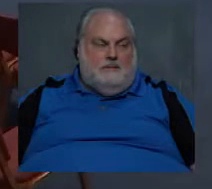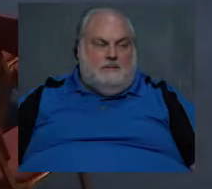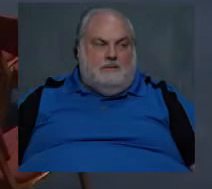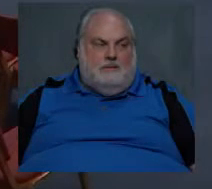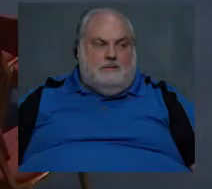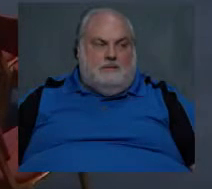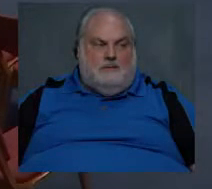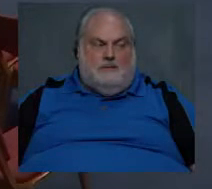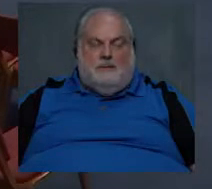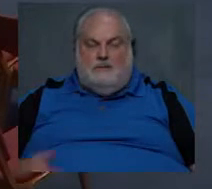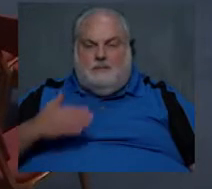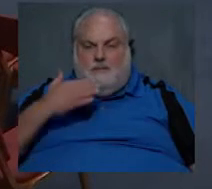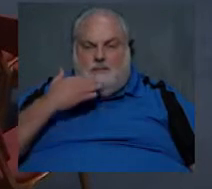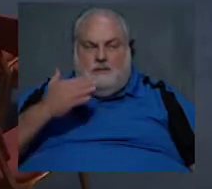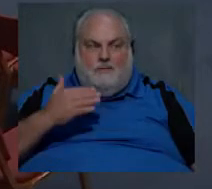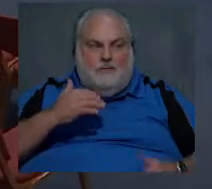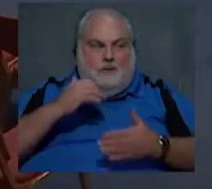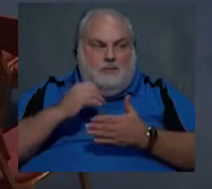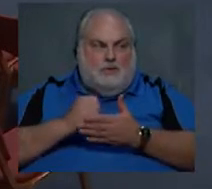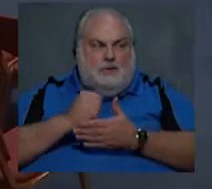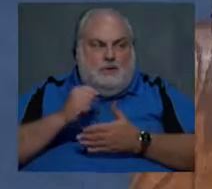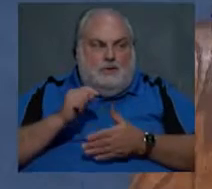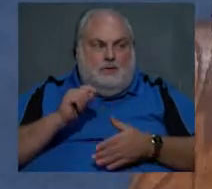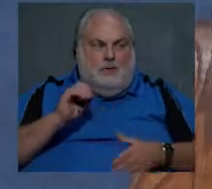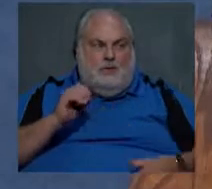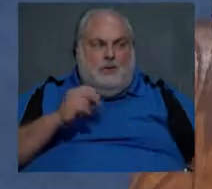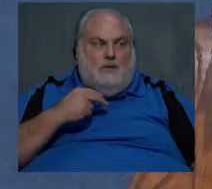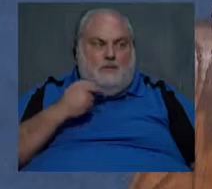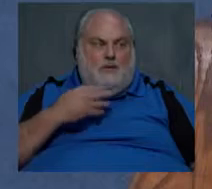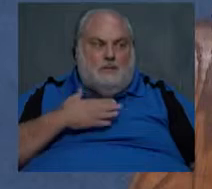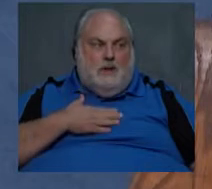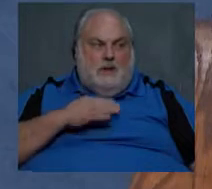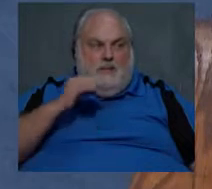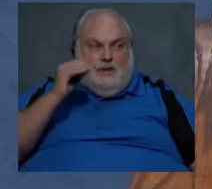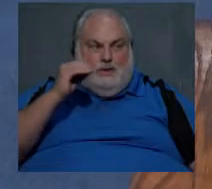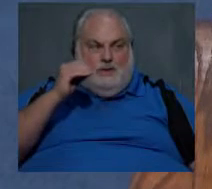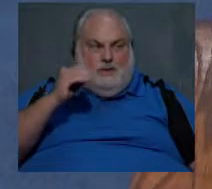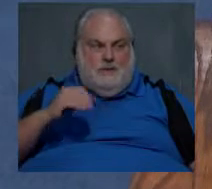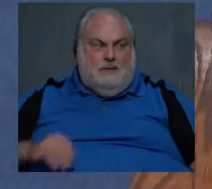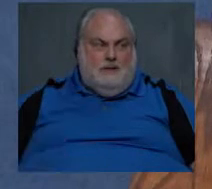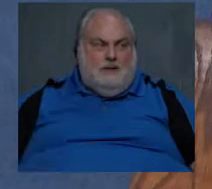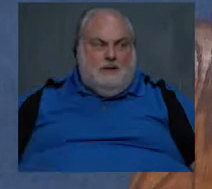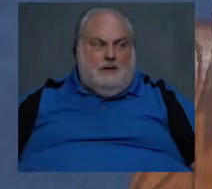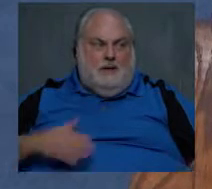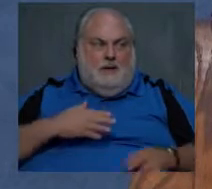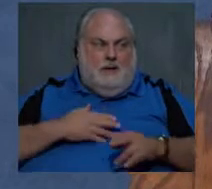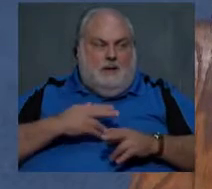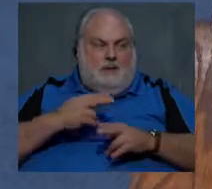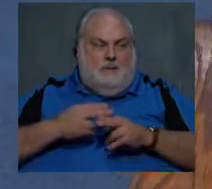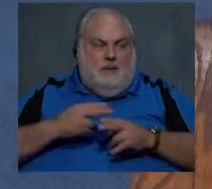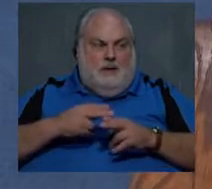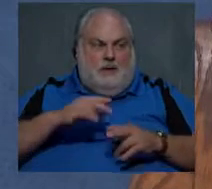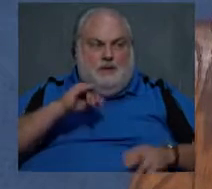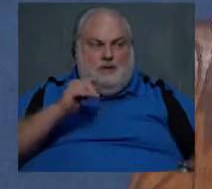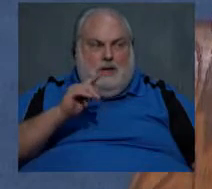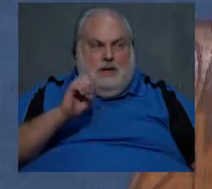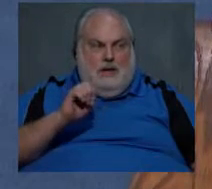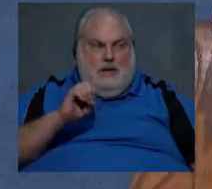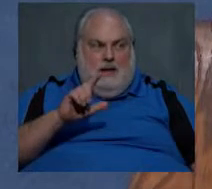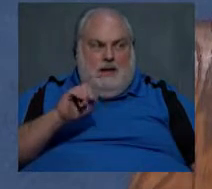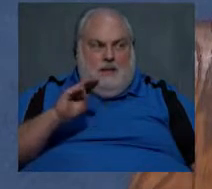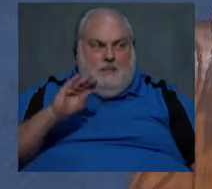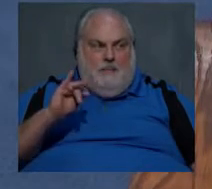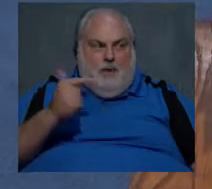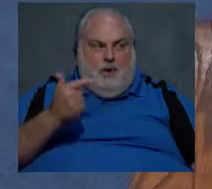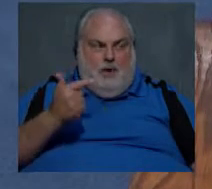Thank you for the opportunity to voice my opinion. My name is Jake Lindberg. I live down